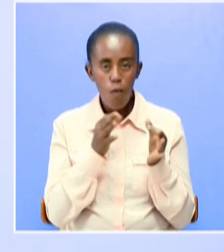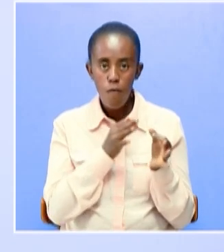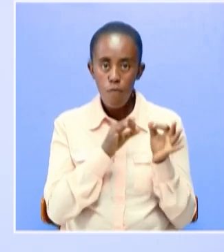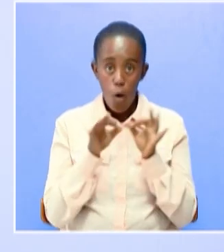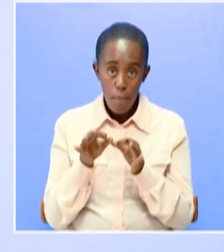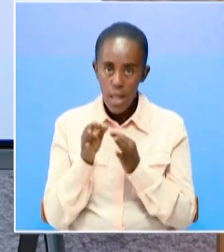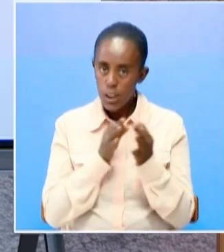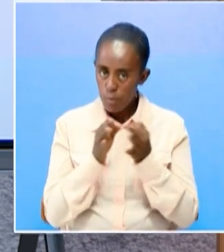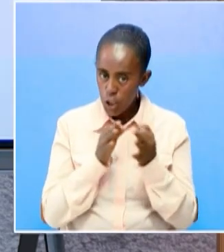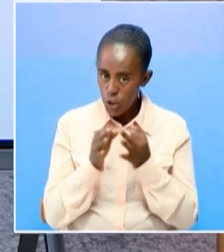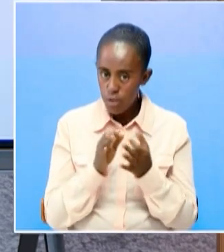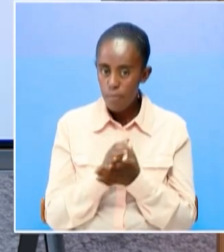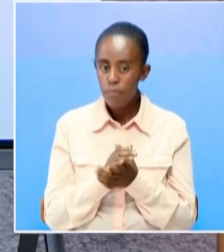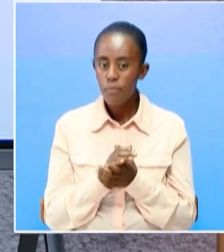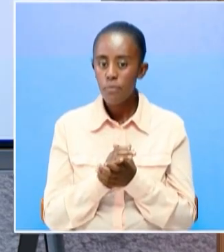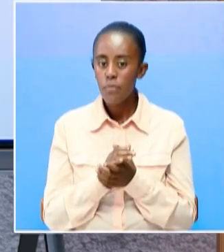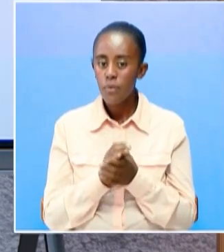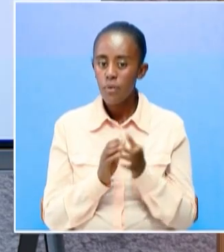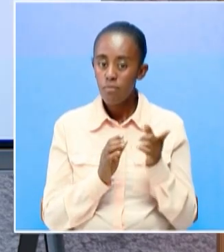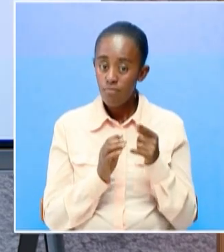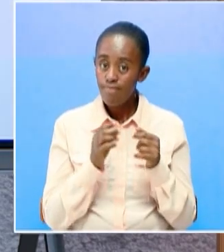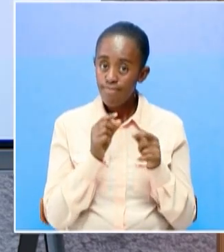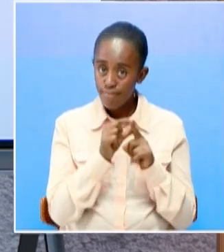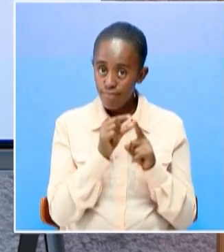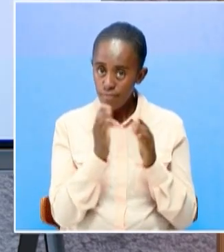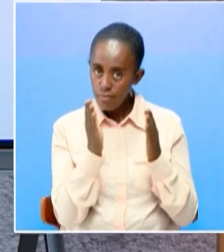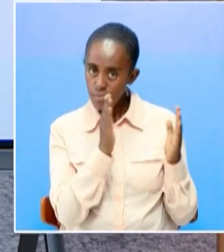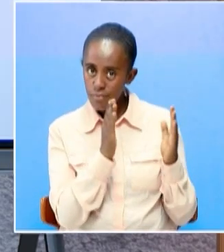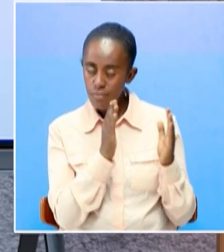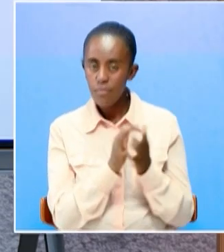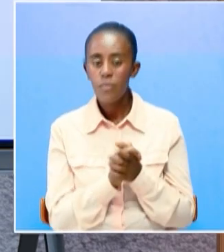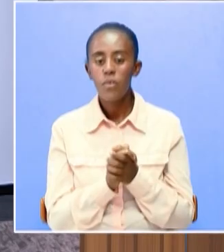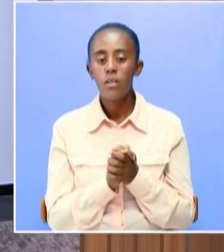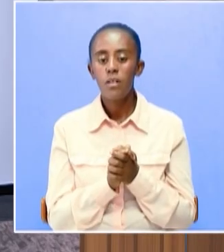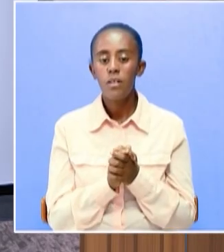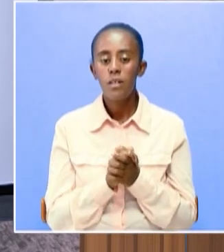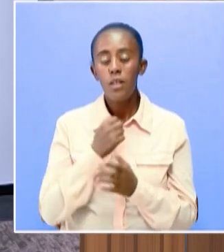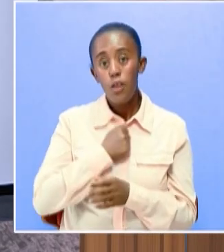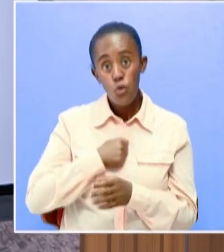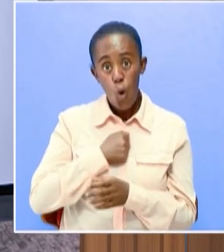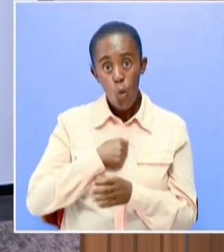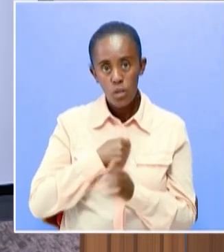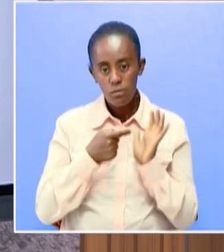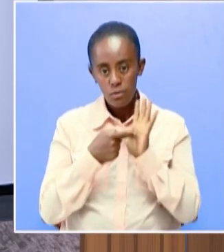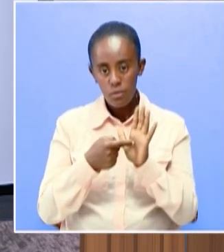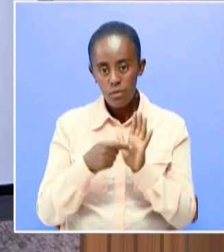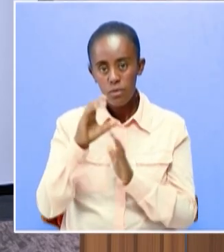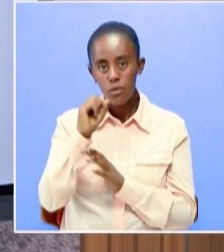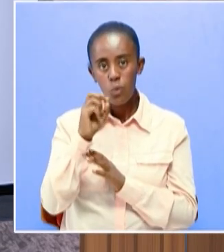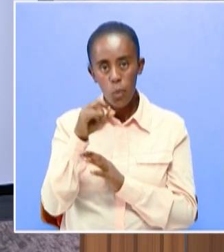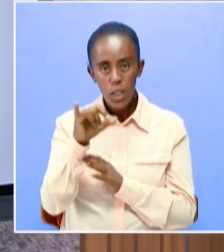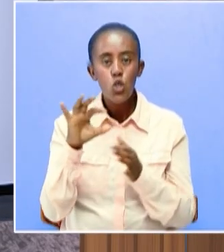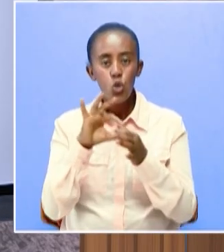expressions. Here, in this word, the word sorry. Sorry indicates social